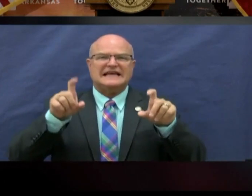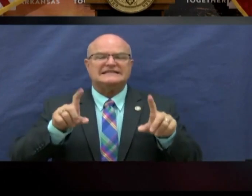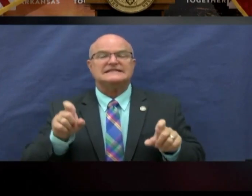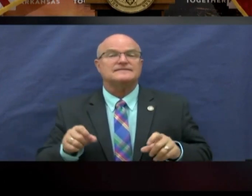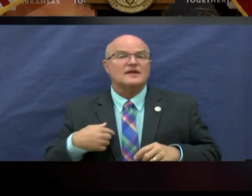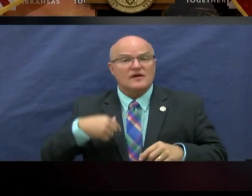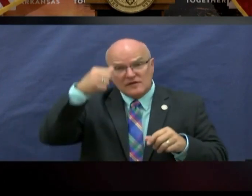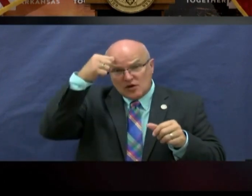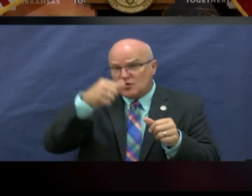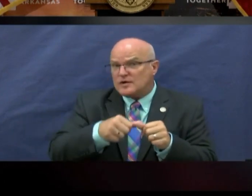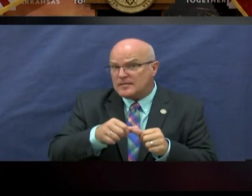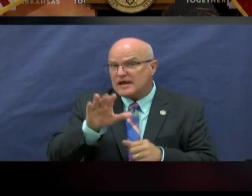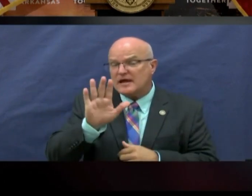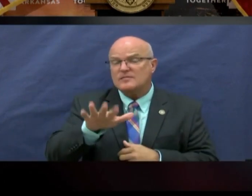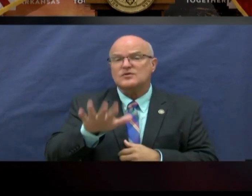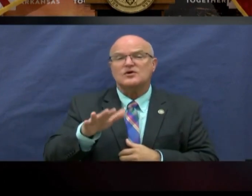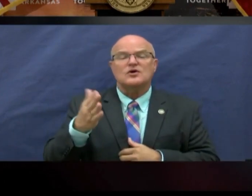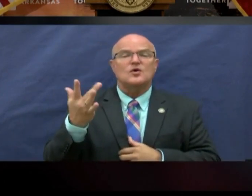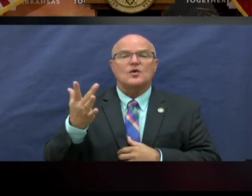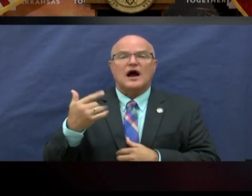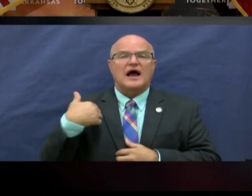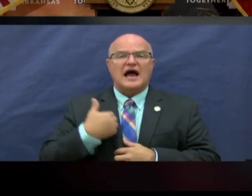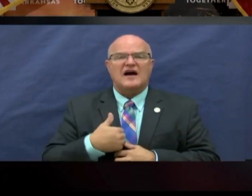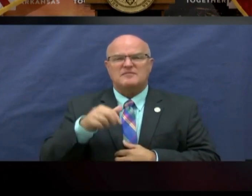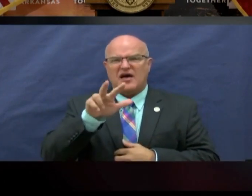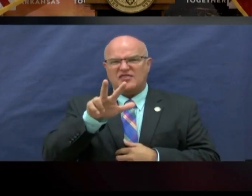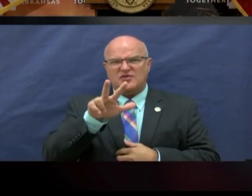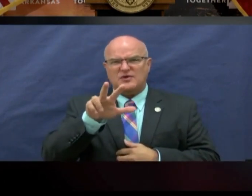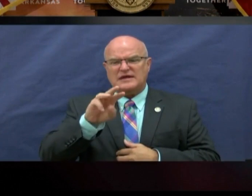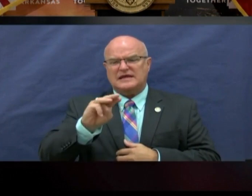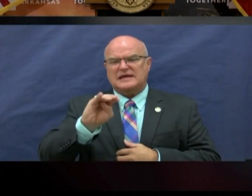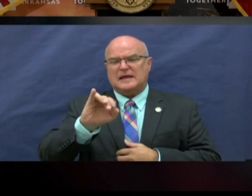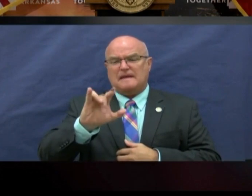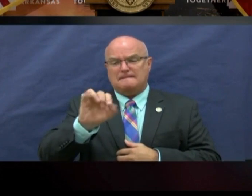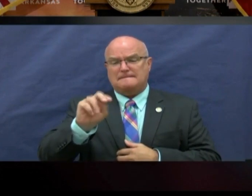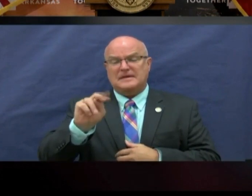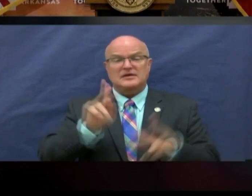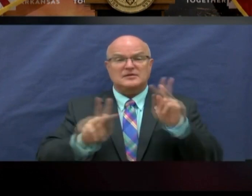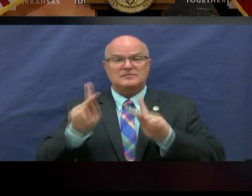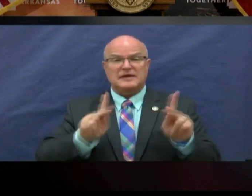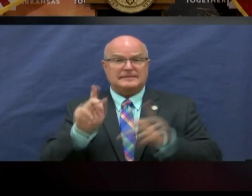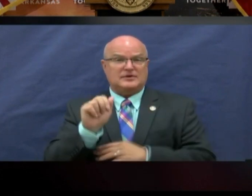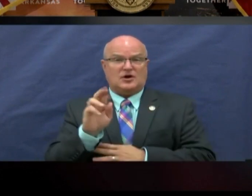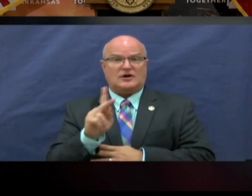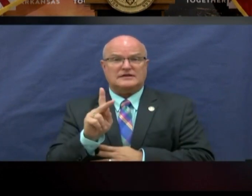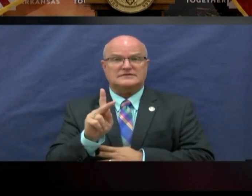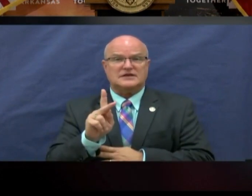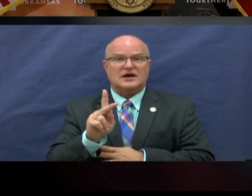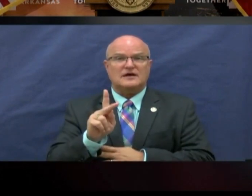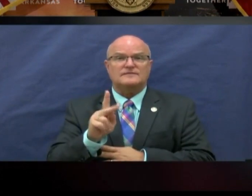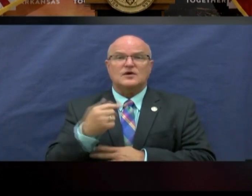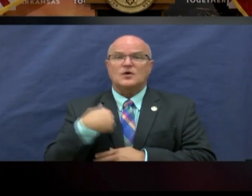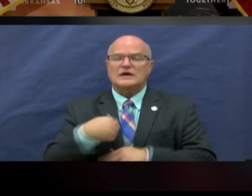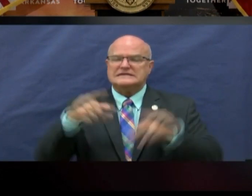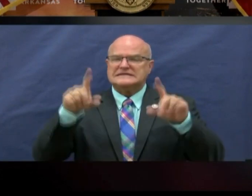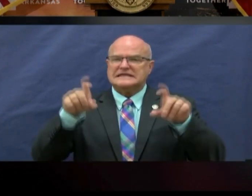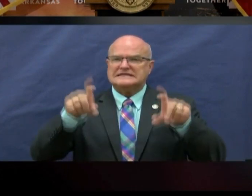you will remember, because we have about 3 million in Arkansas population-wise, that if we